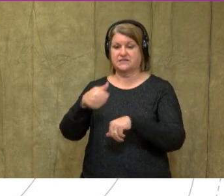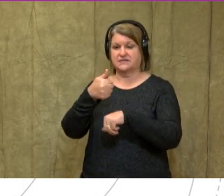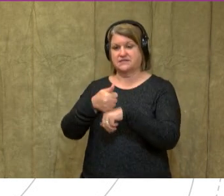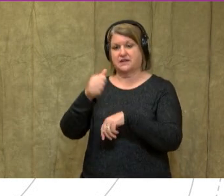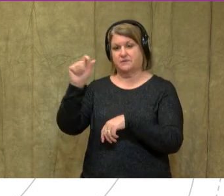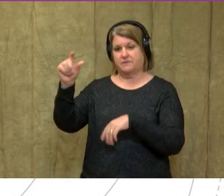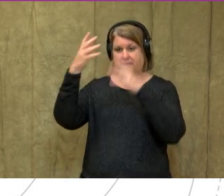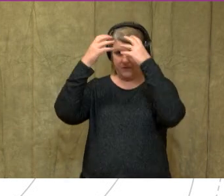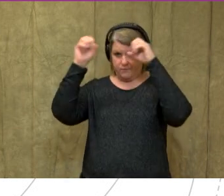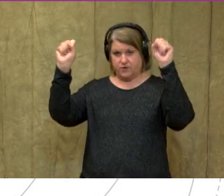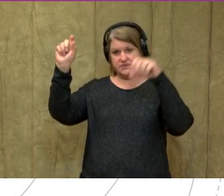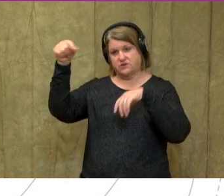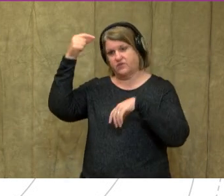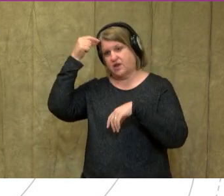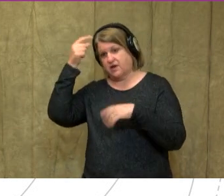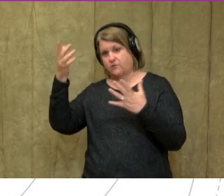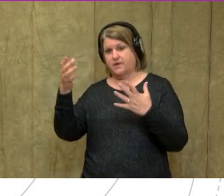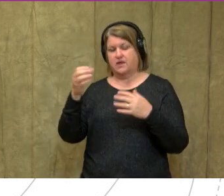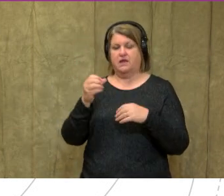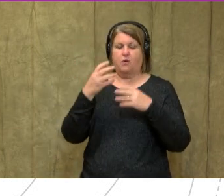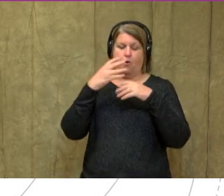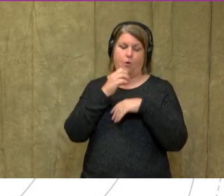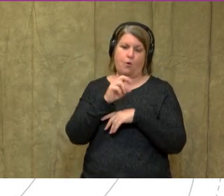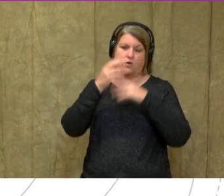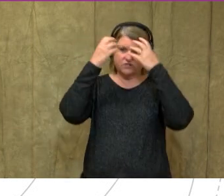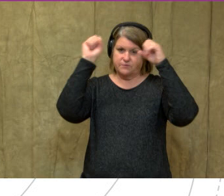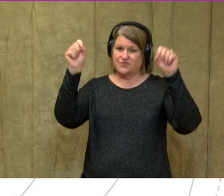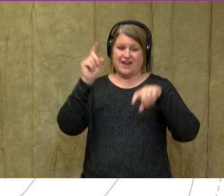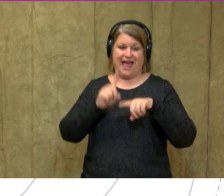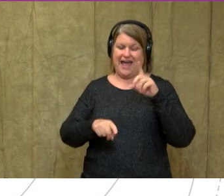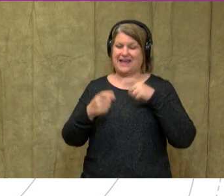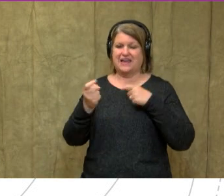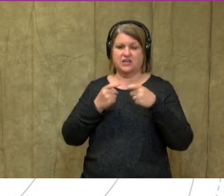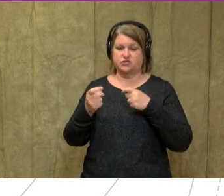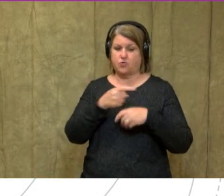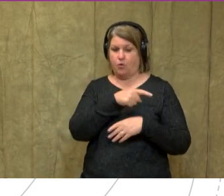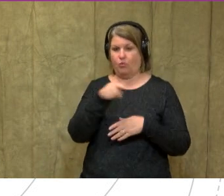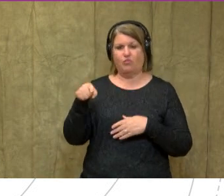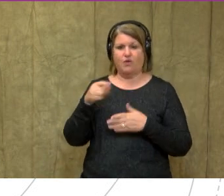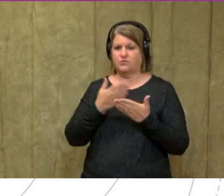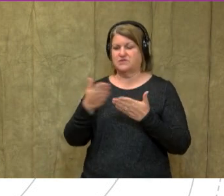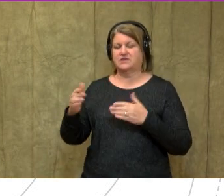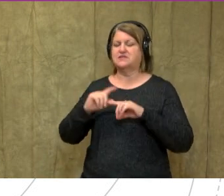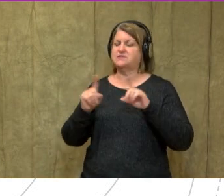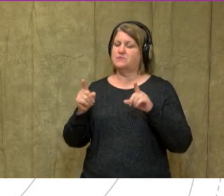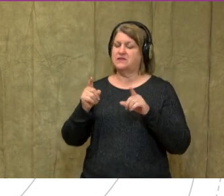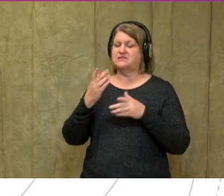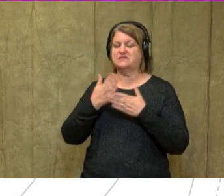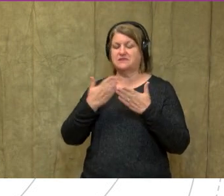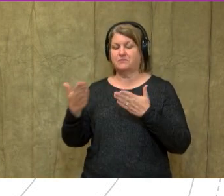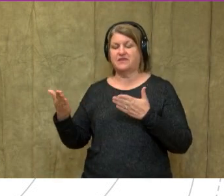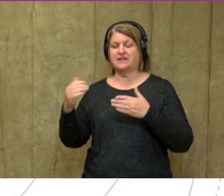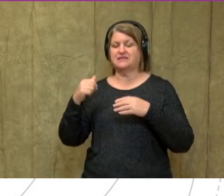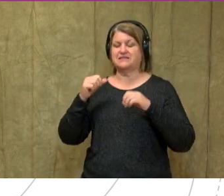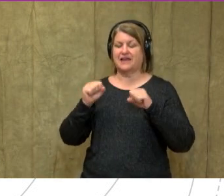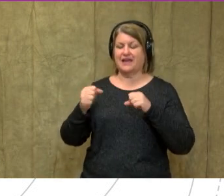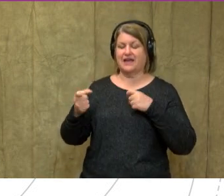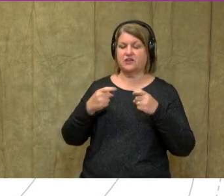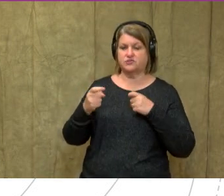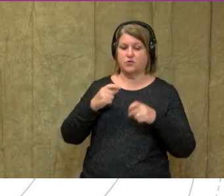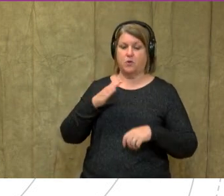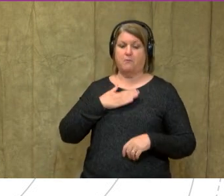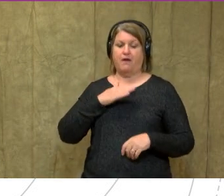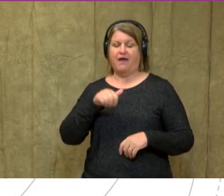by the president or by the superintendent. I can't control those things. But there are some things, my attitude, my